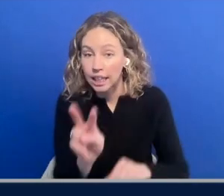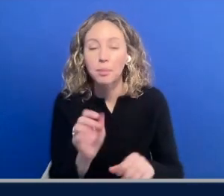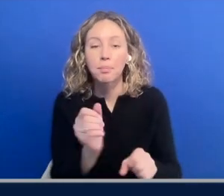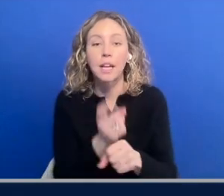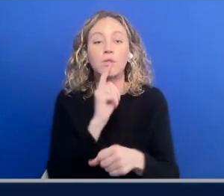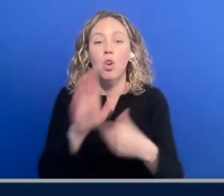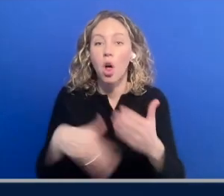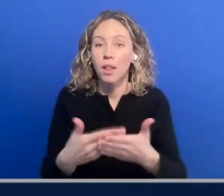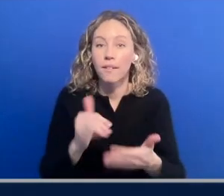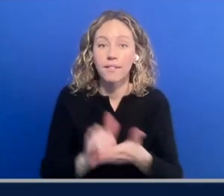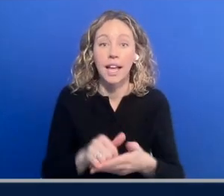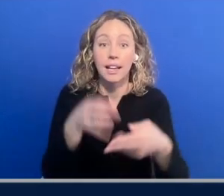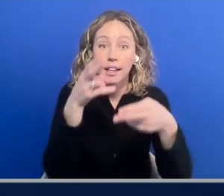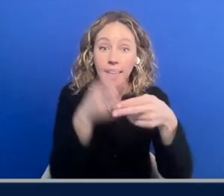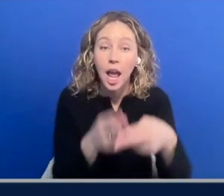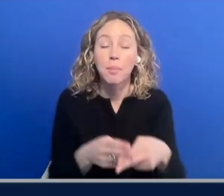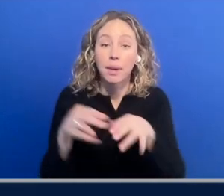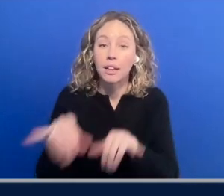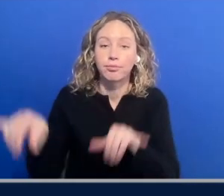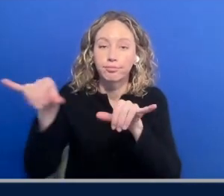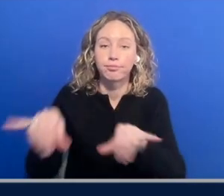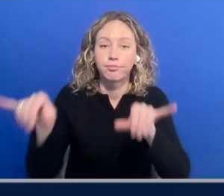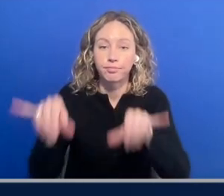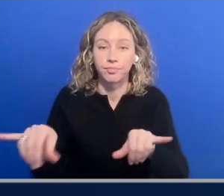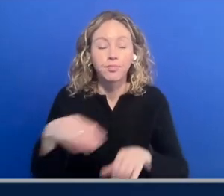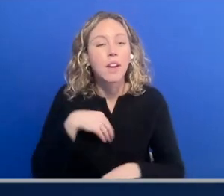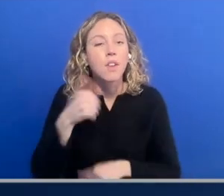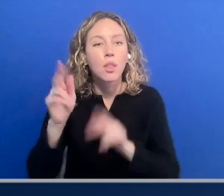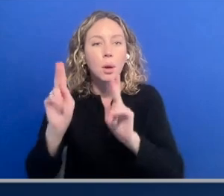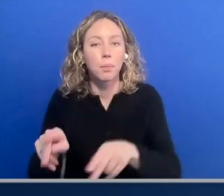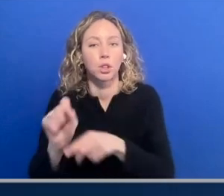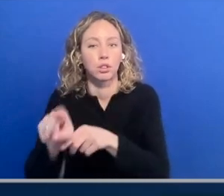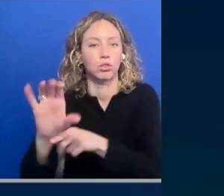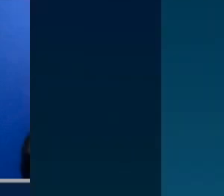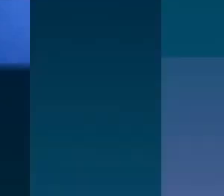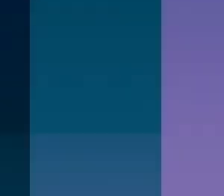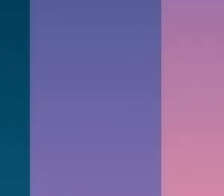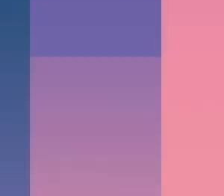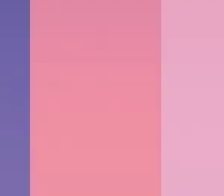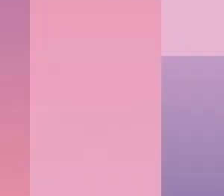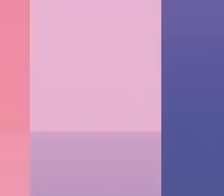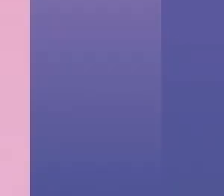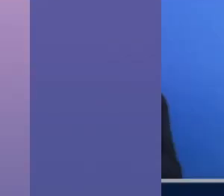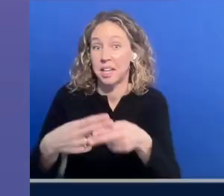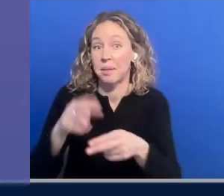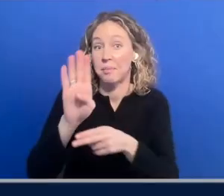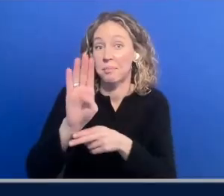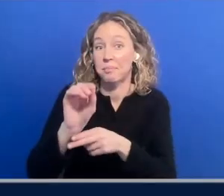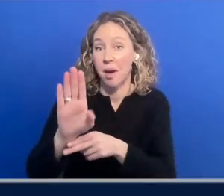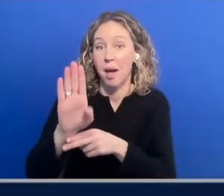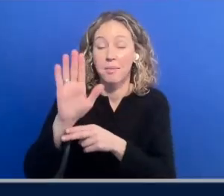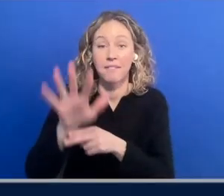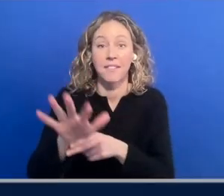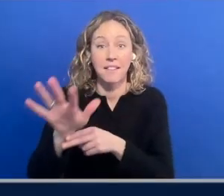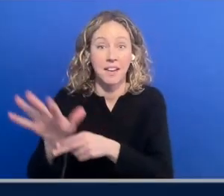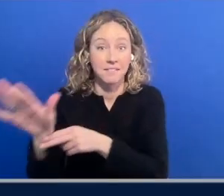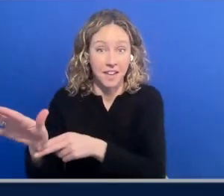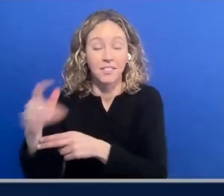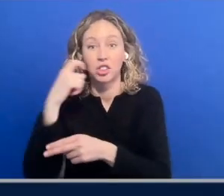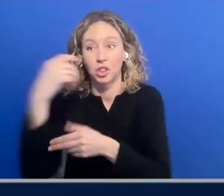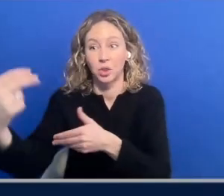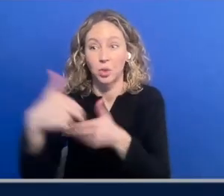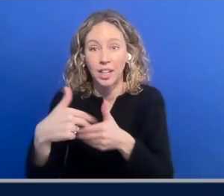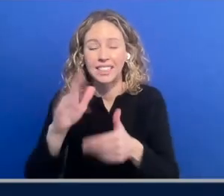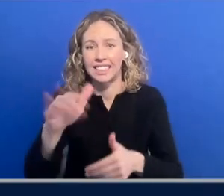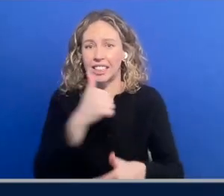That makes sense. So we do have someone who's commenting in the chat here. It looks like Mr. Bob 5555 just joined a few minutes ago. And he says he apologizes if